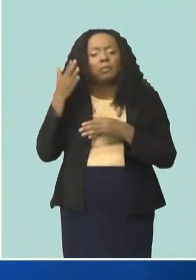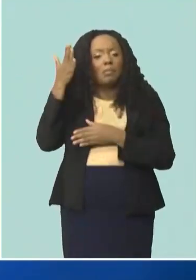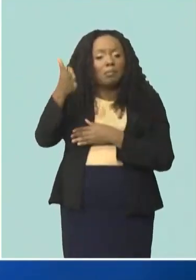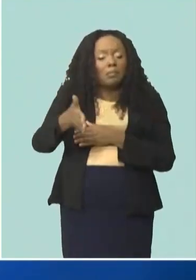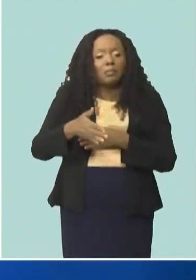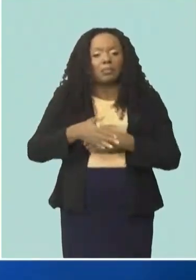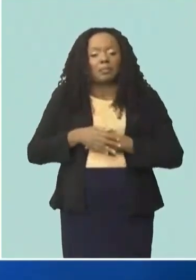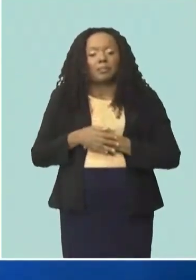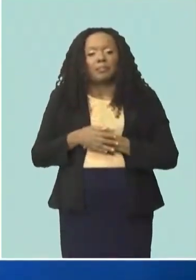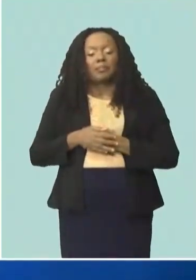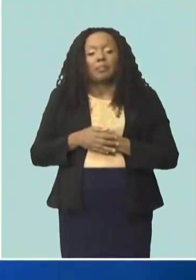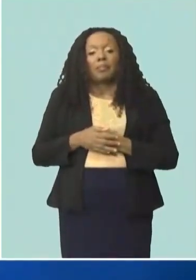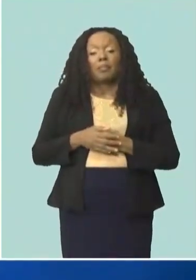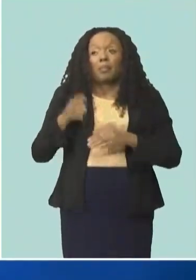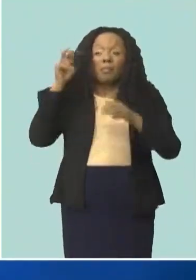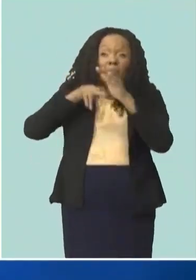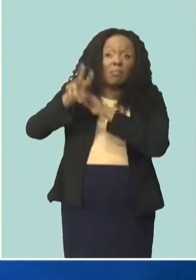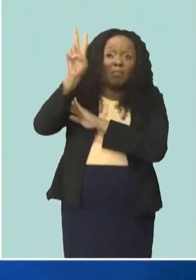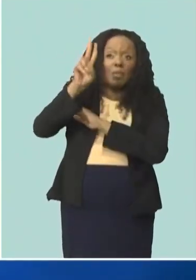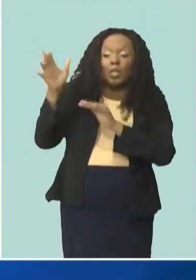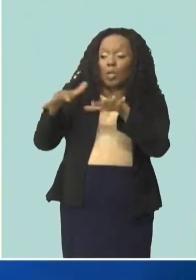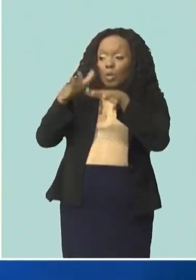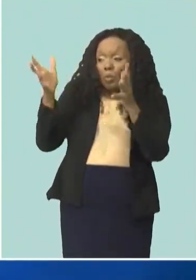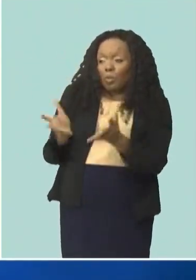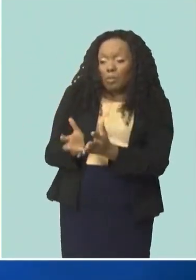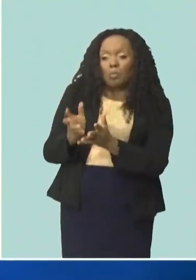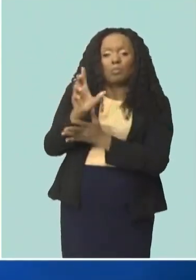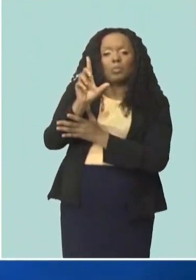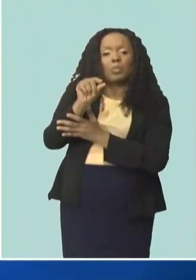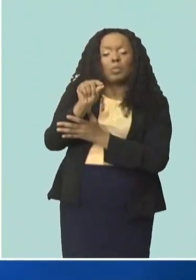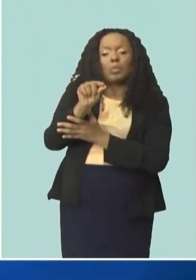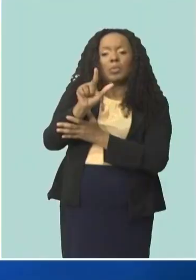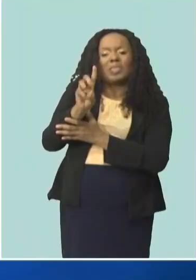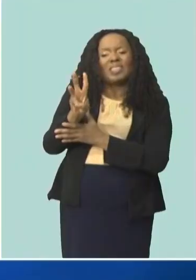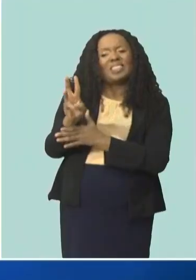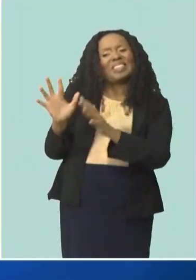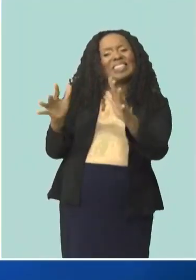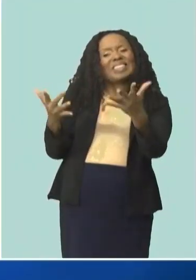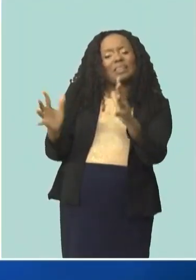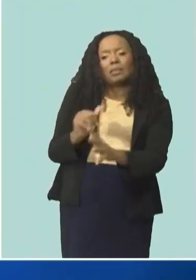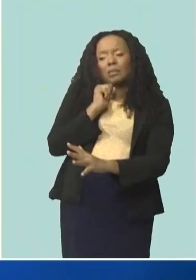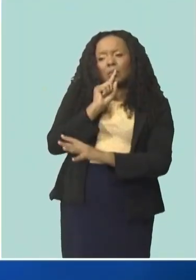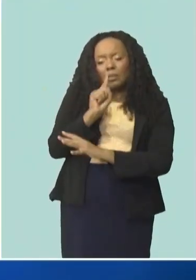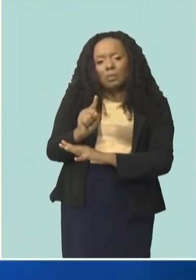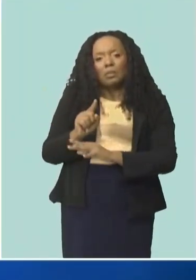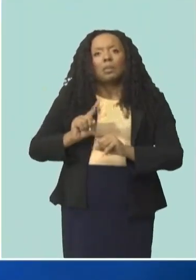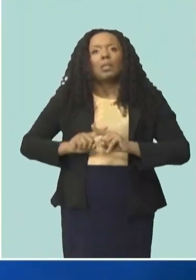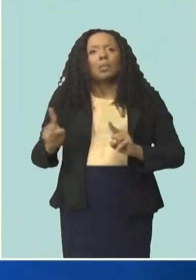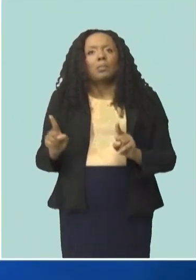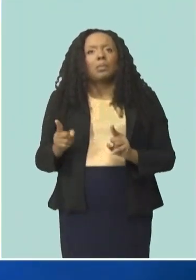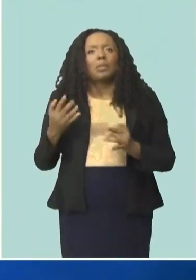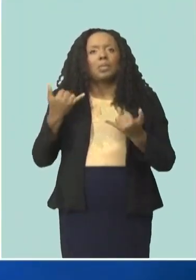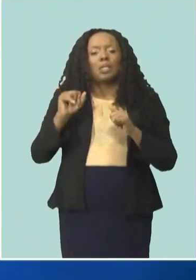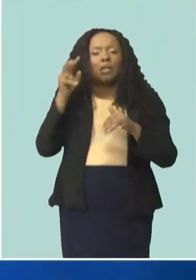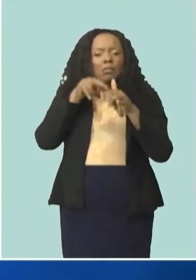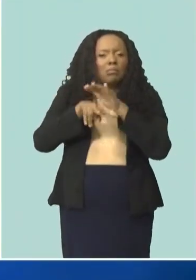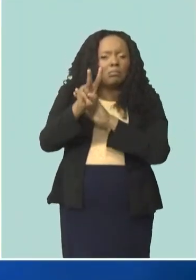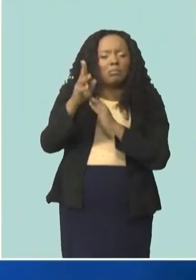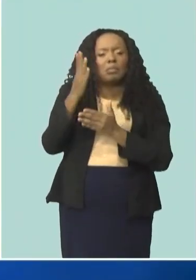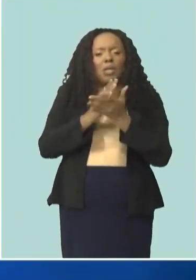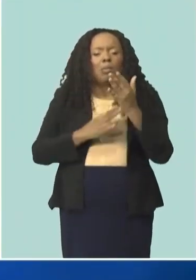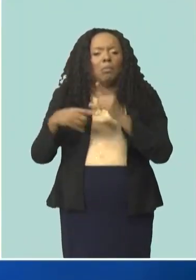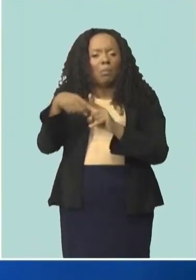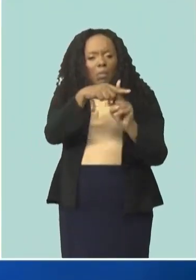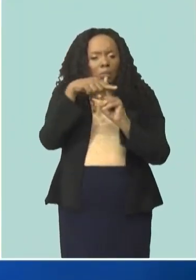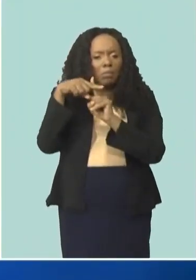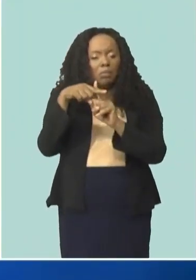BHCA chairman said that although the global outlook for 2026 remains uneven, medium-term prospects are positive. He noted